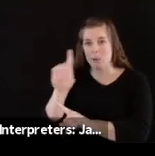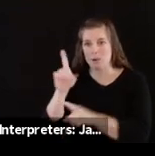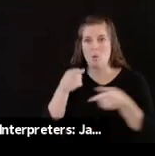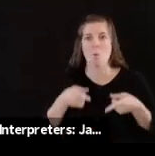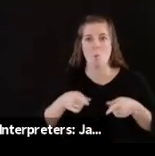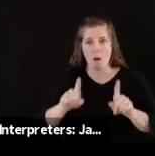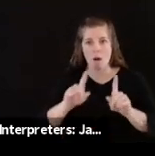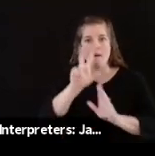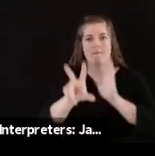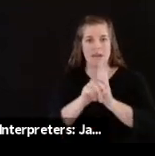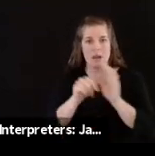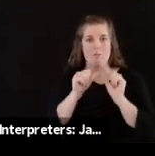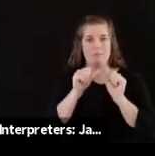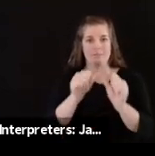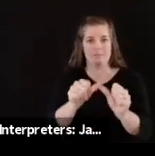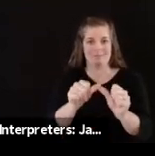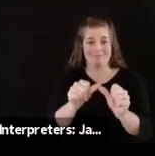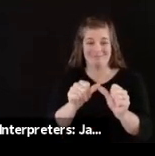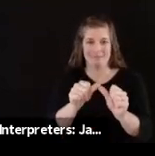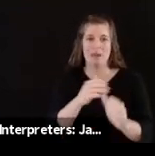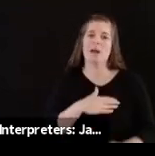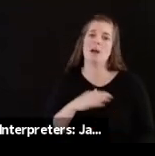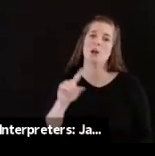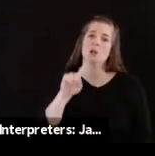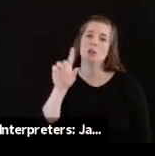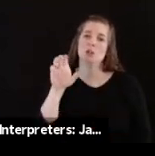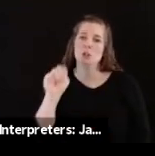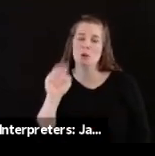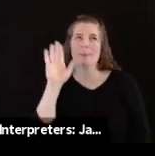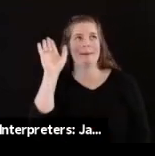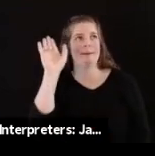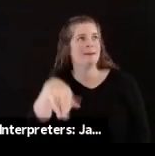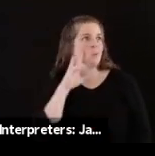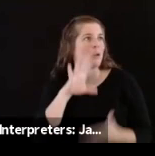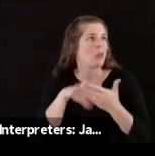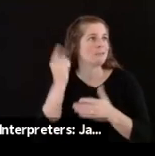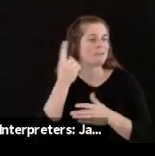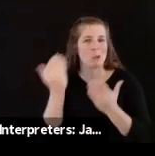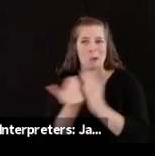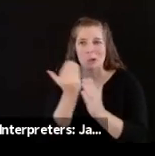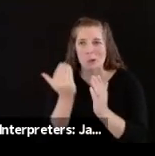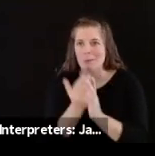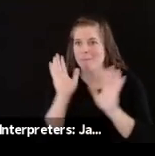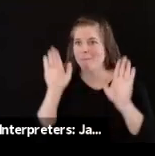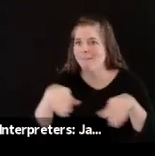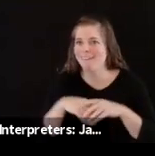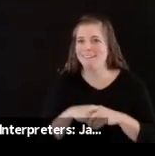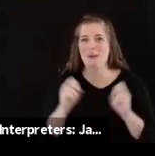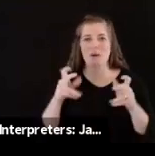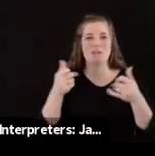playing. Zoom. You always learn something new. All right, let's try this again.